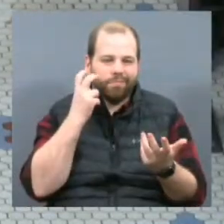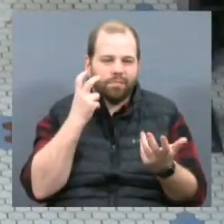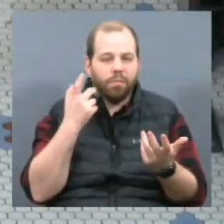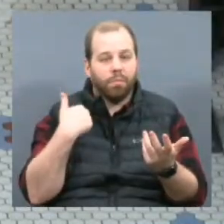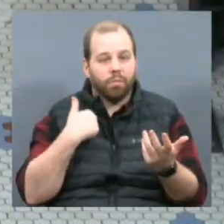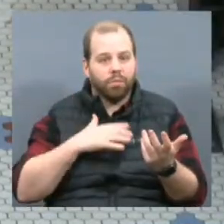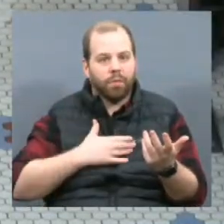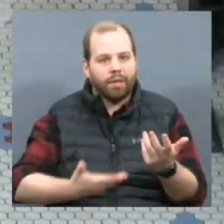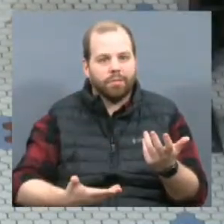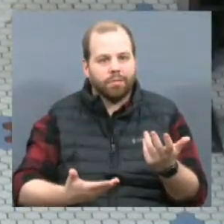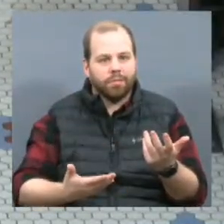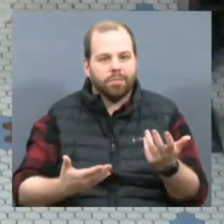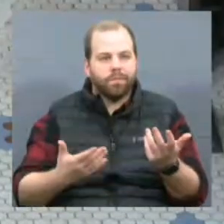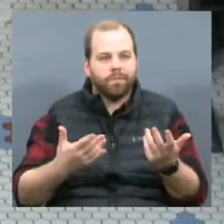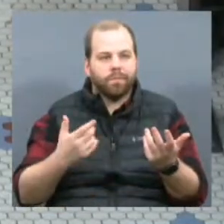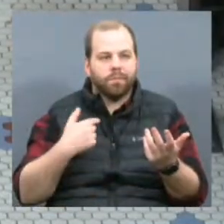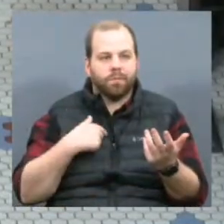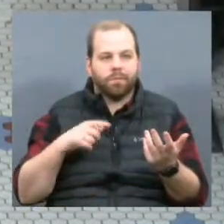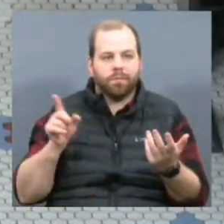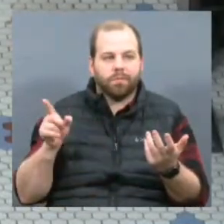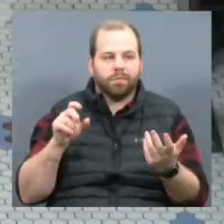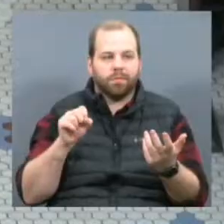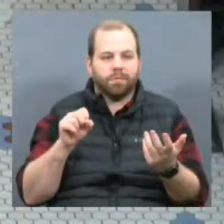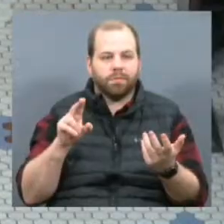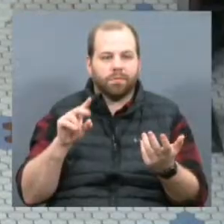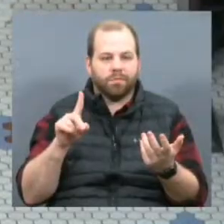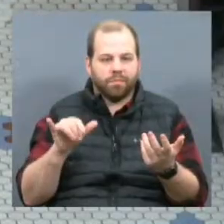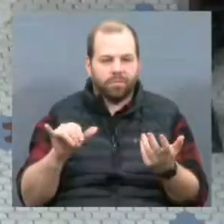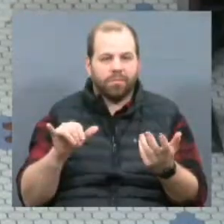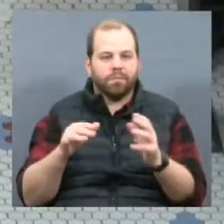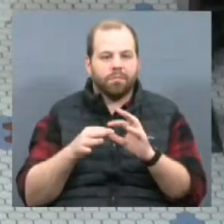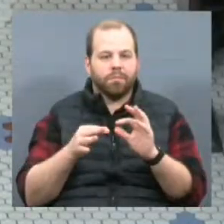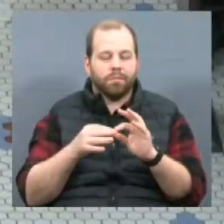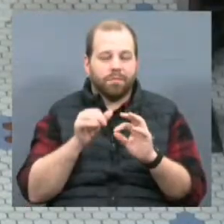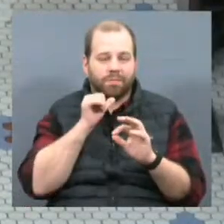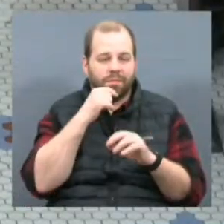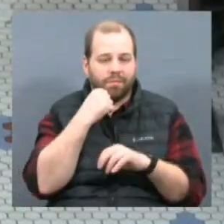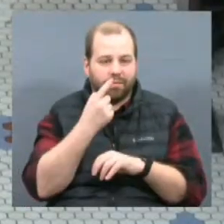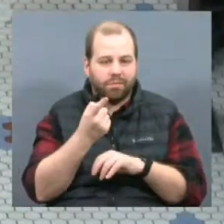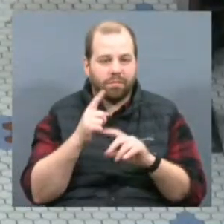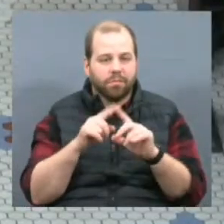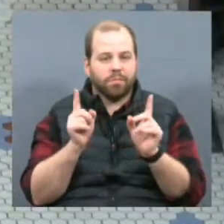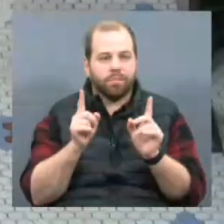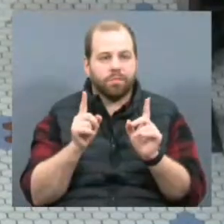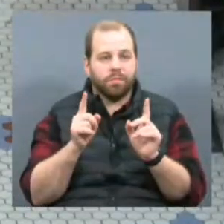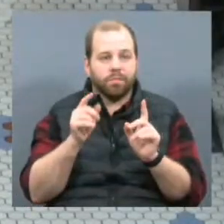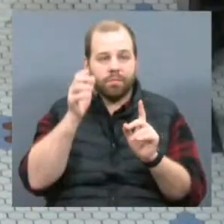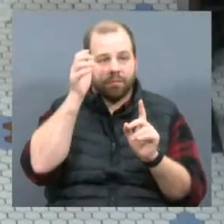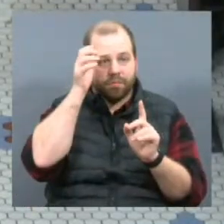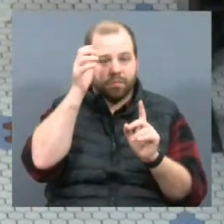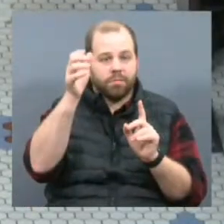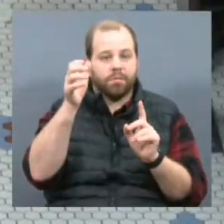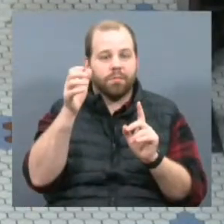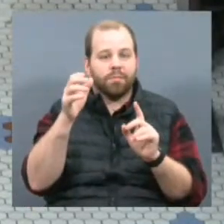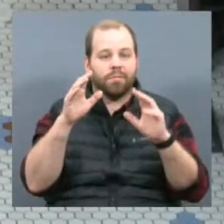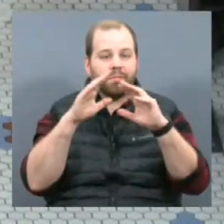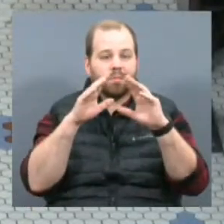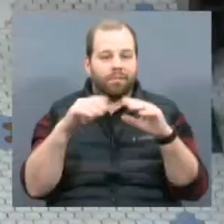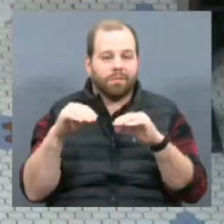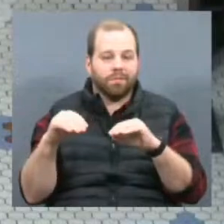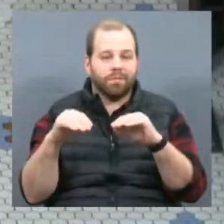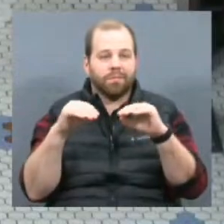I think one of the things Susie mentioned too, I didn't mention to y'all, but the idea of moving the houses